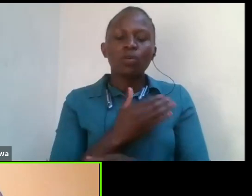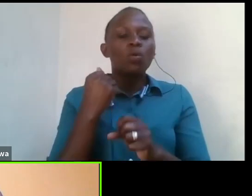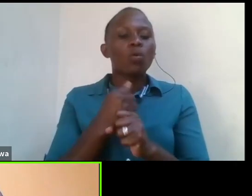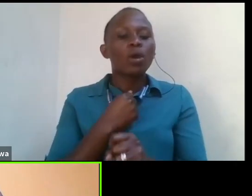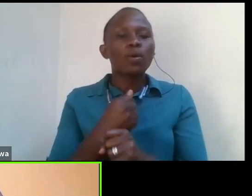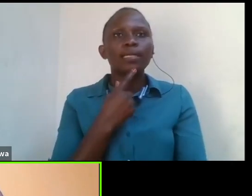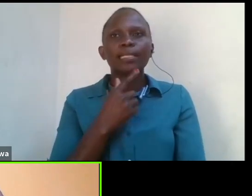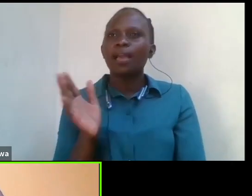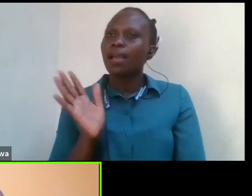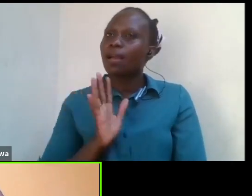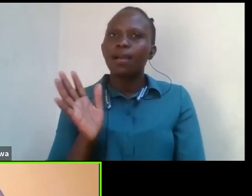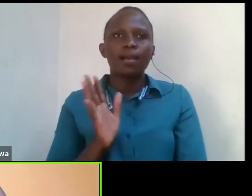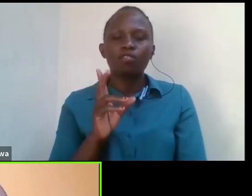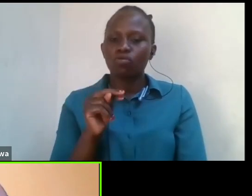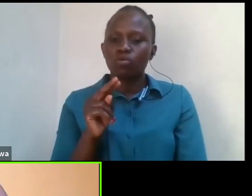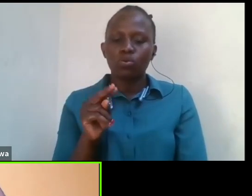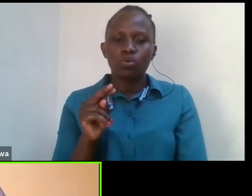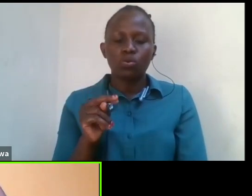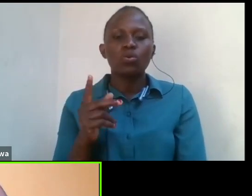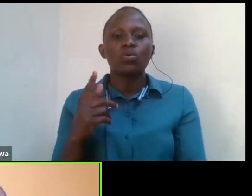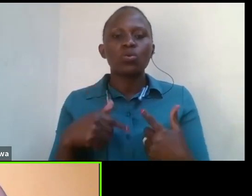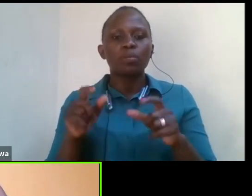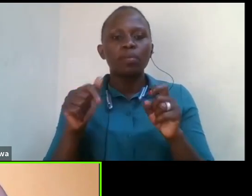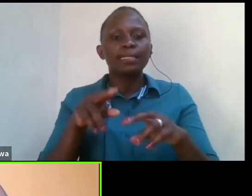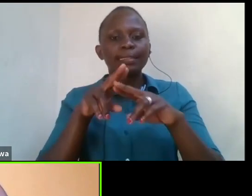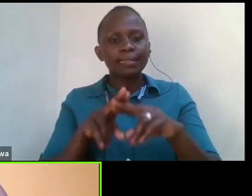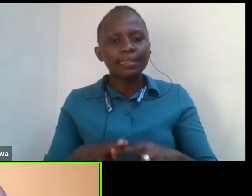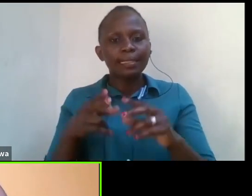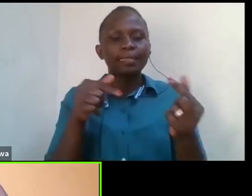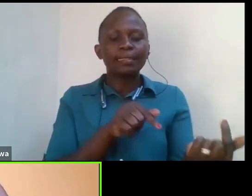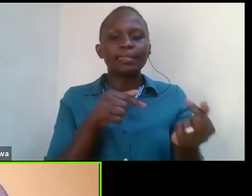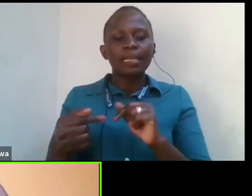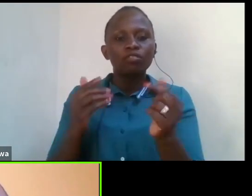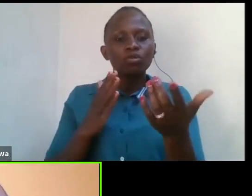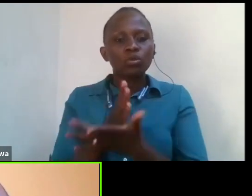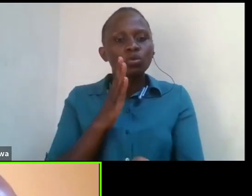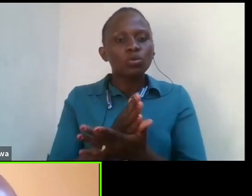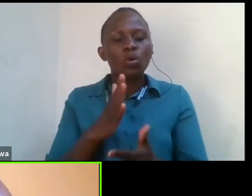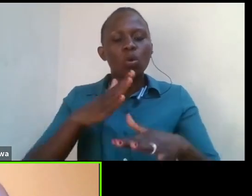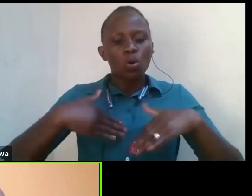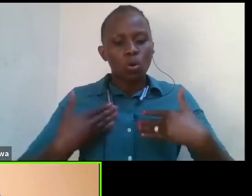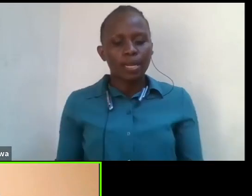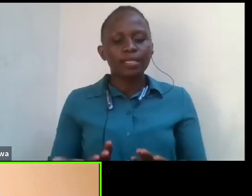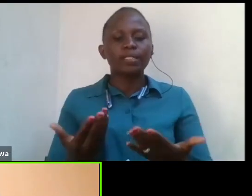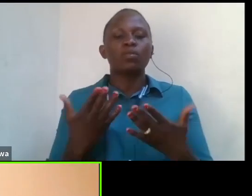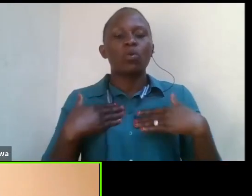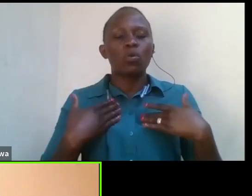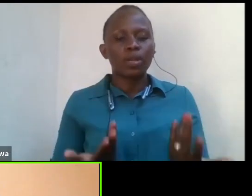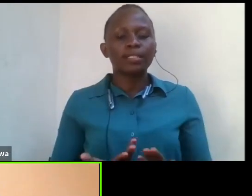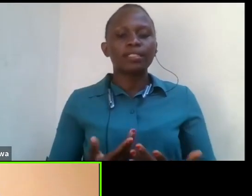we need to sit down and discuss the actual ownership issues of this